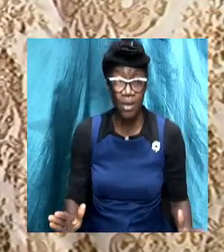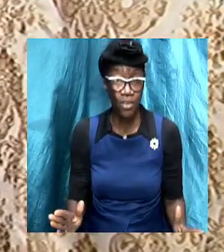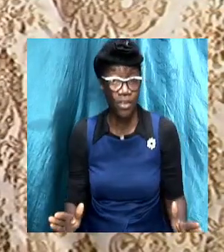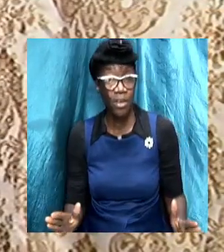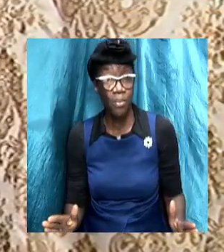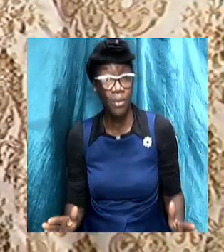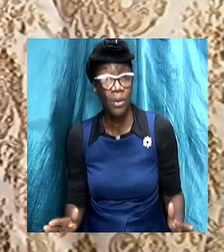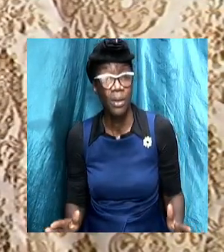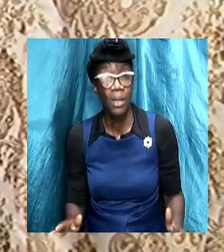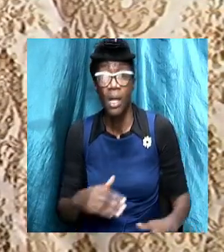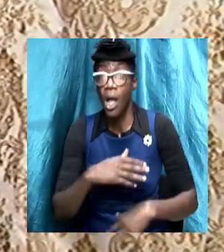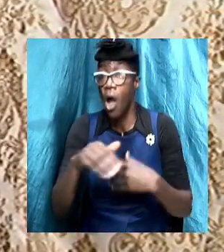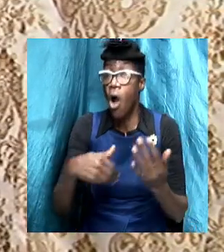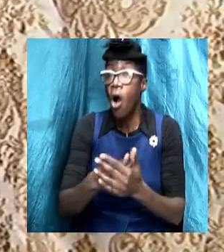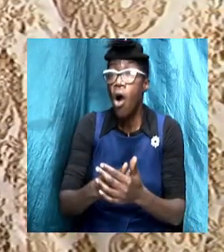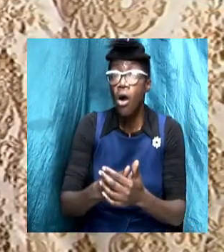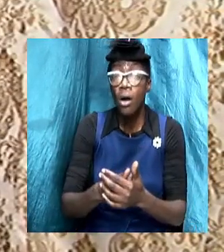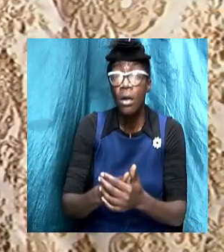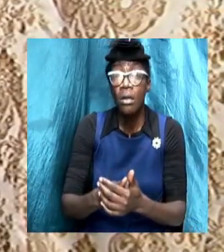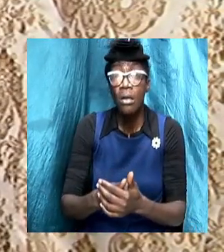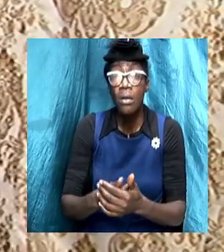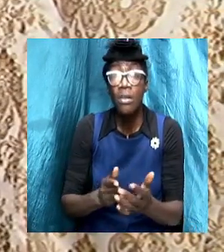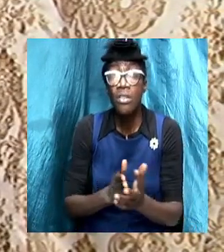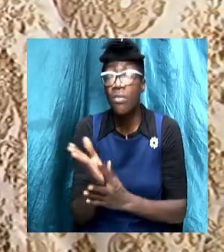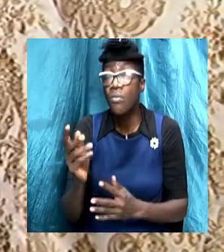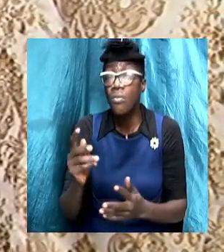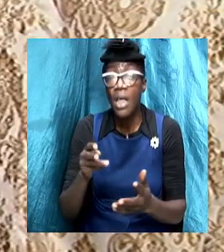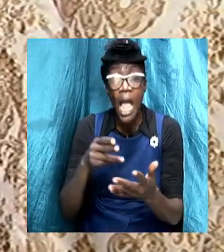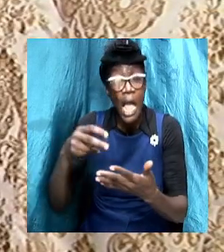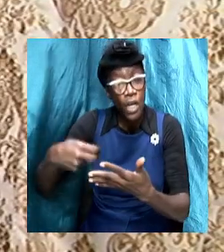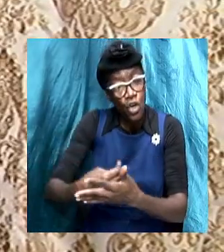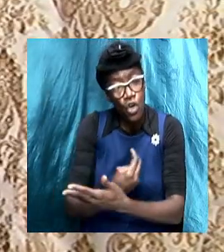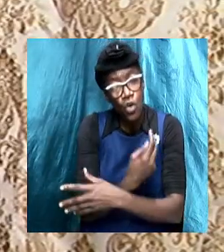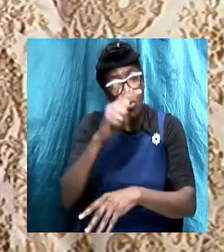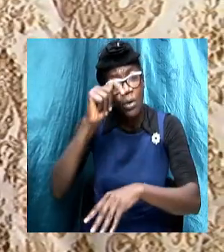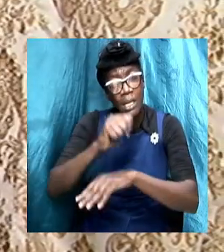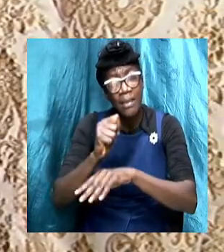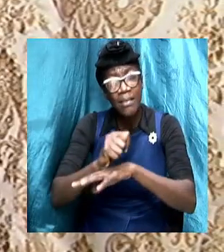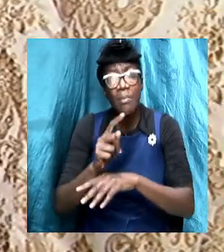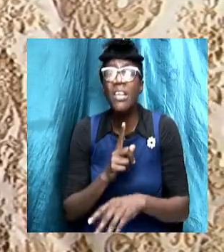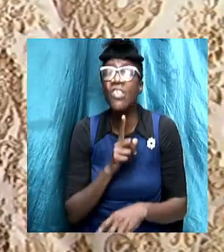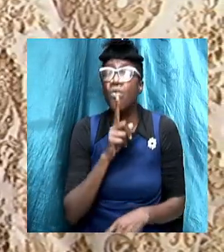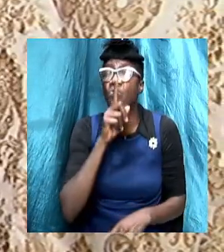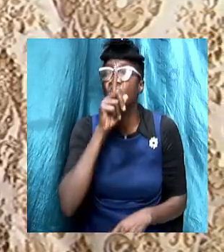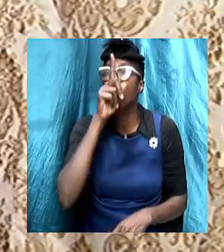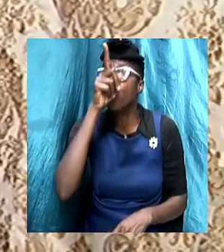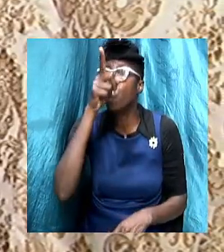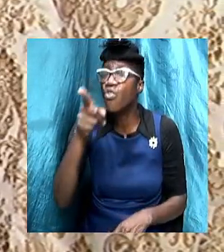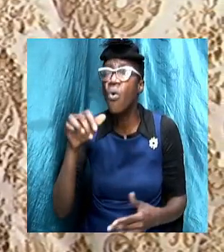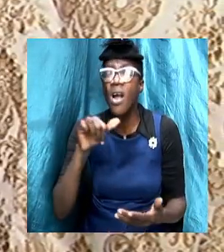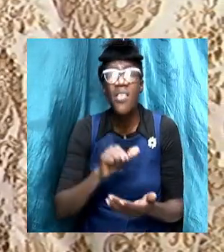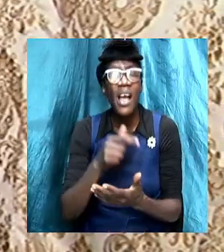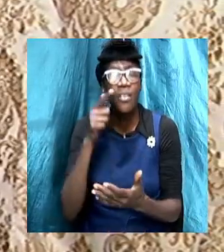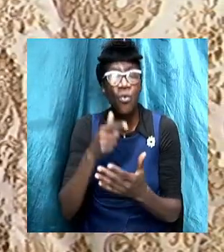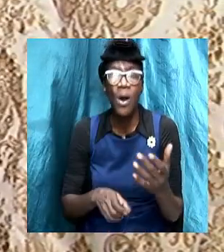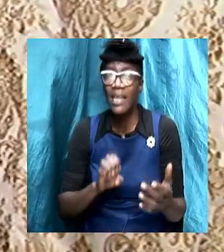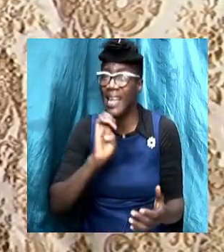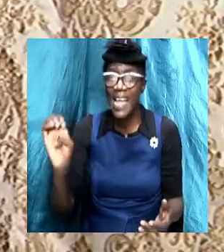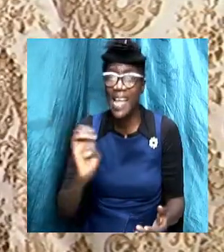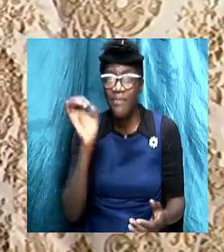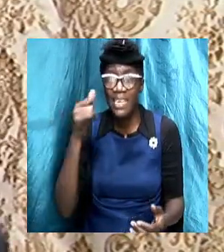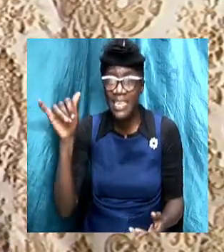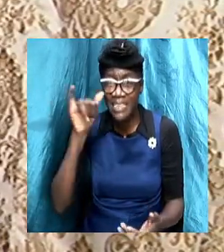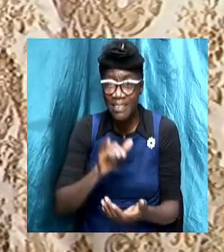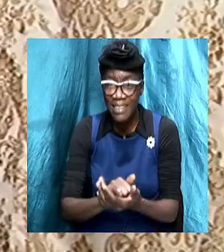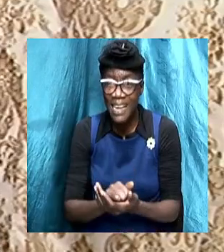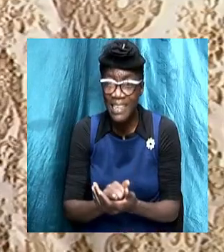way through the New Testament. What was he doing? He was ensuring that whatever it is that